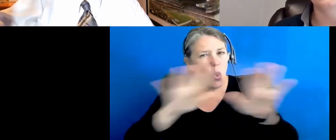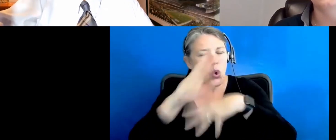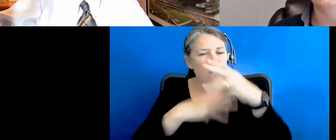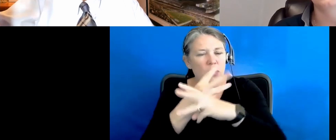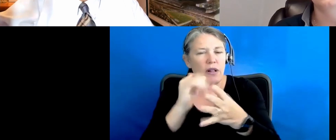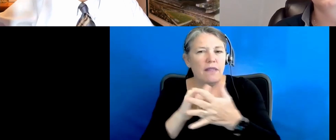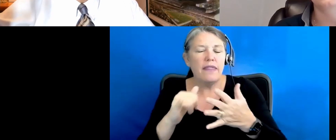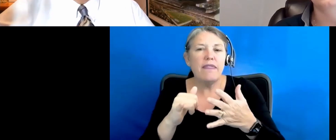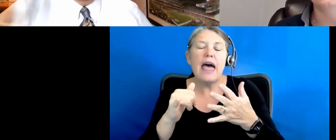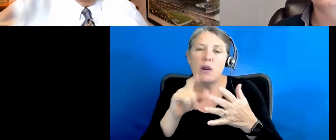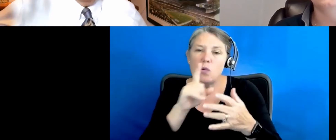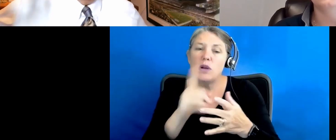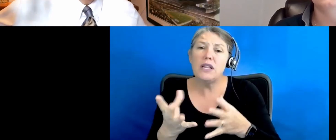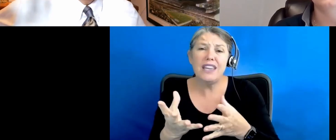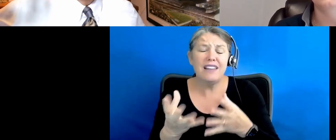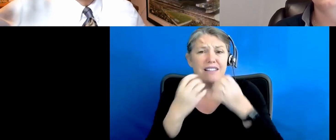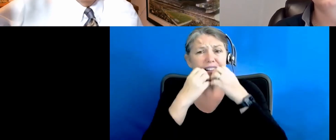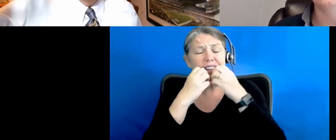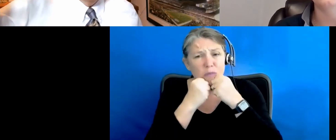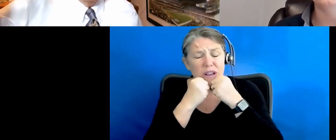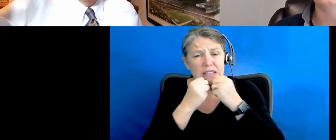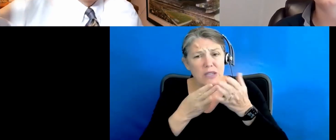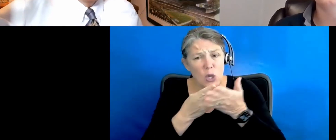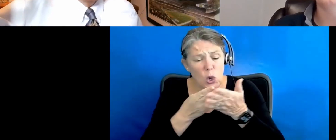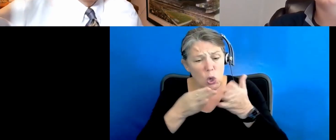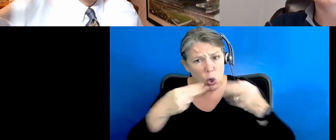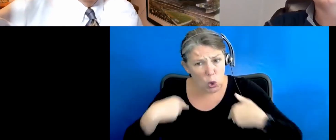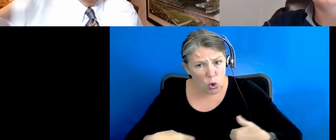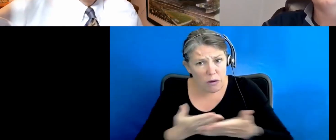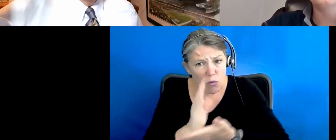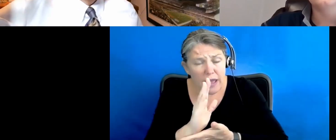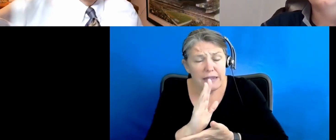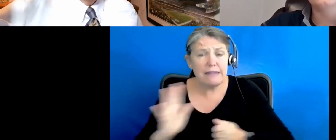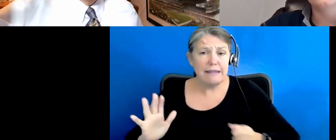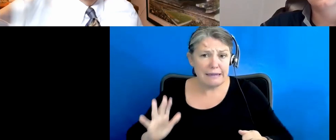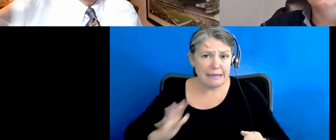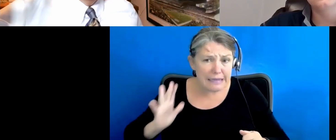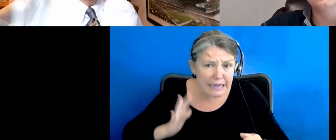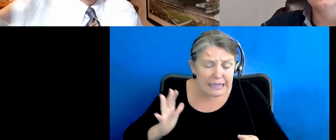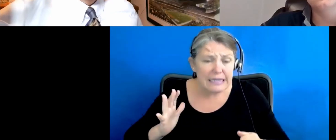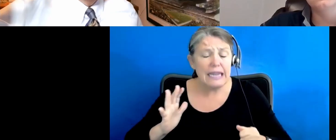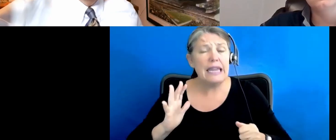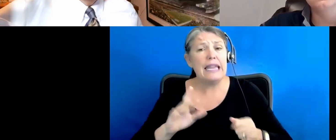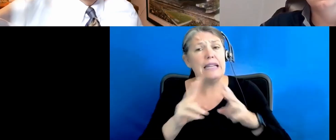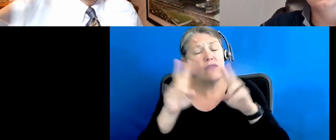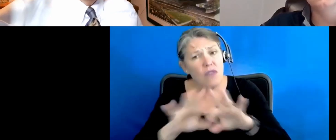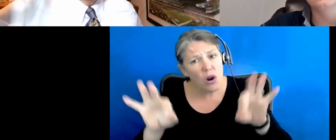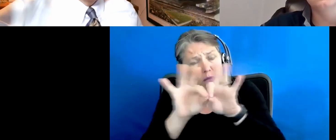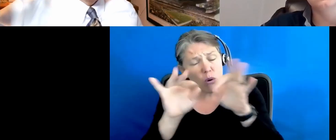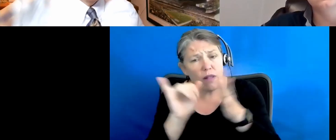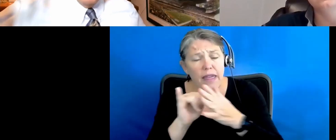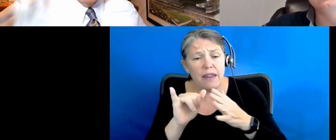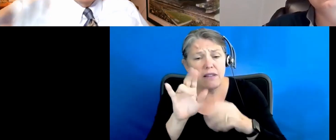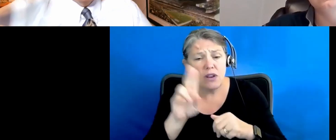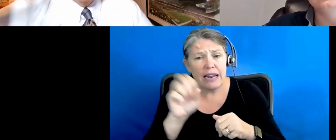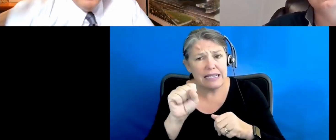the human rights and dignity for all people with disabilities. It's a critically important that the United